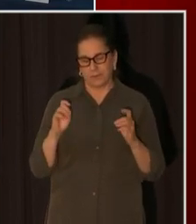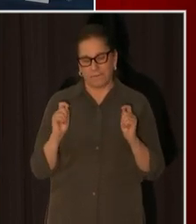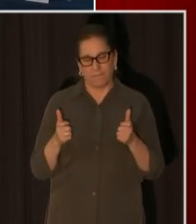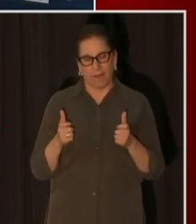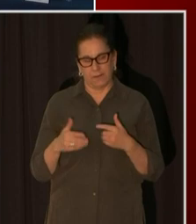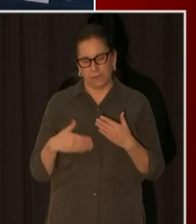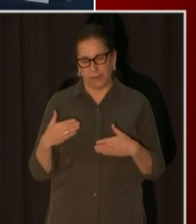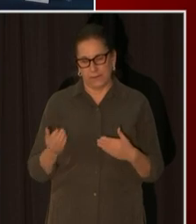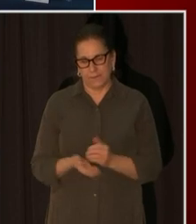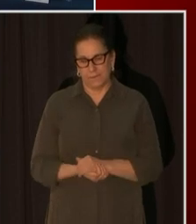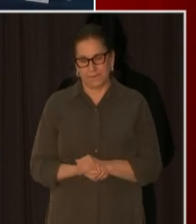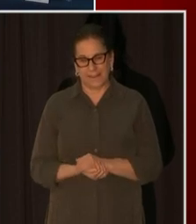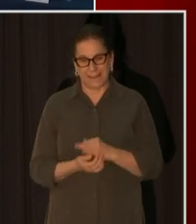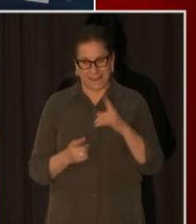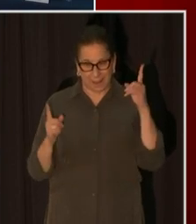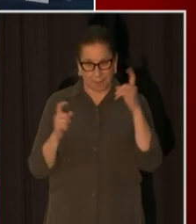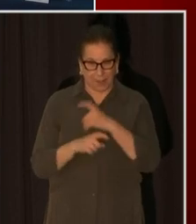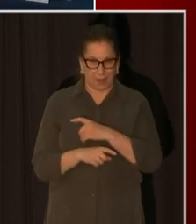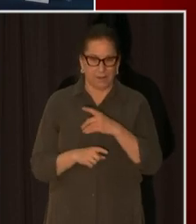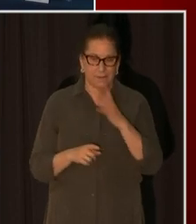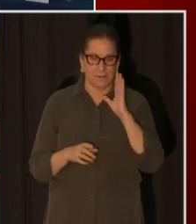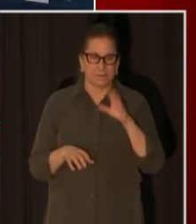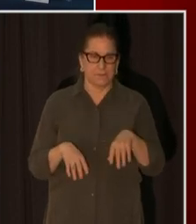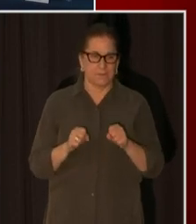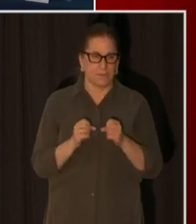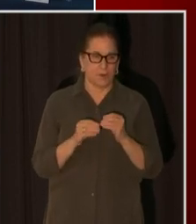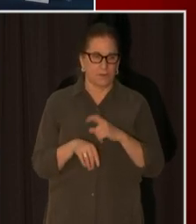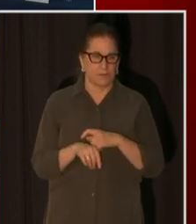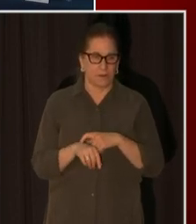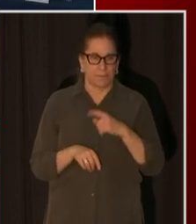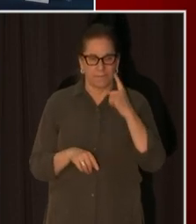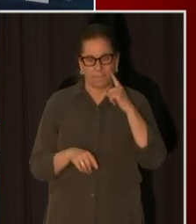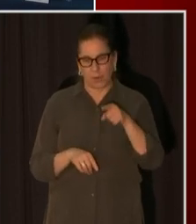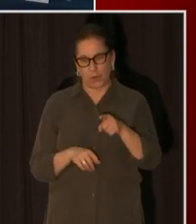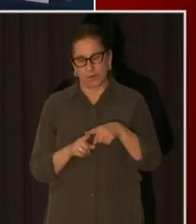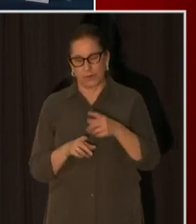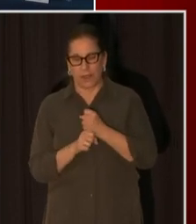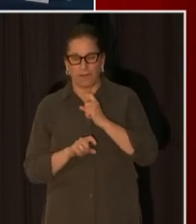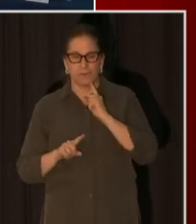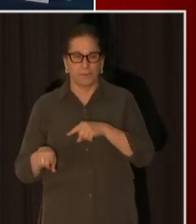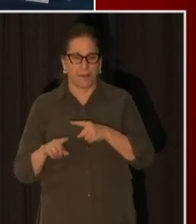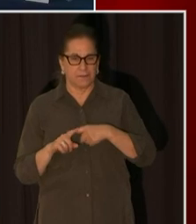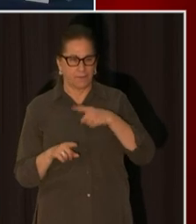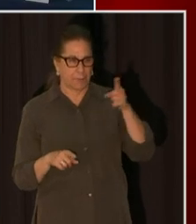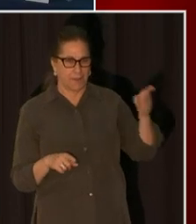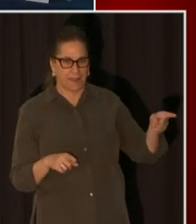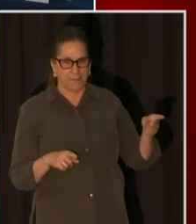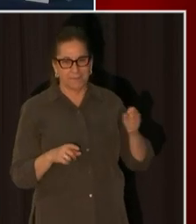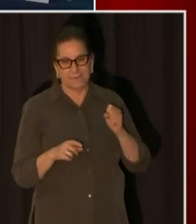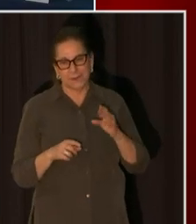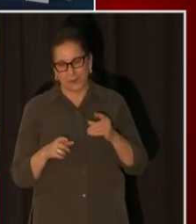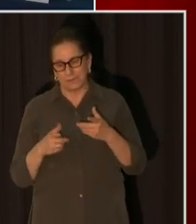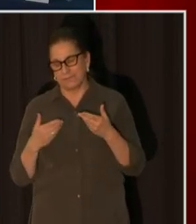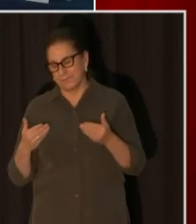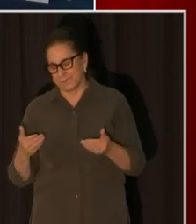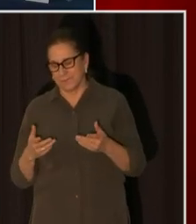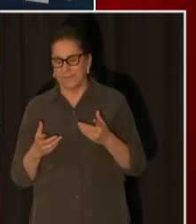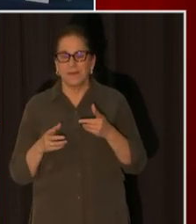creative, maybe just what are some of the different options you can do or expertise you may have. And then